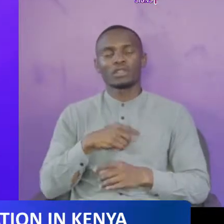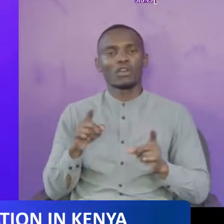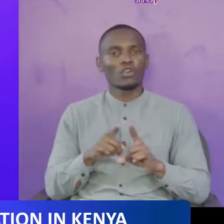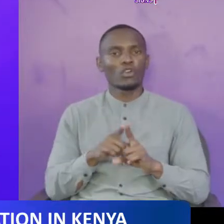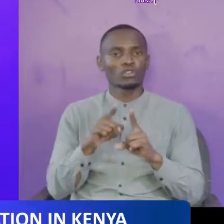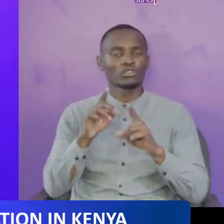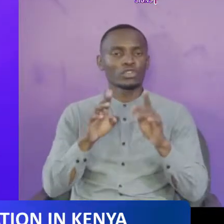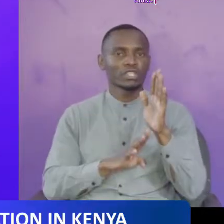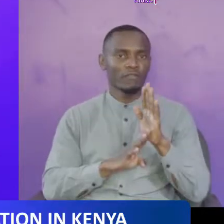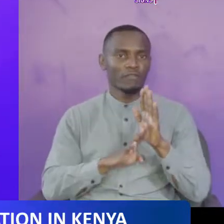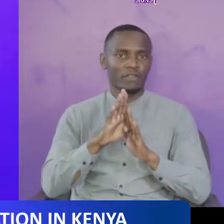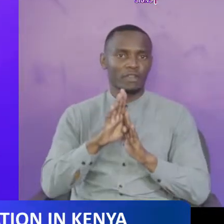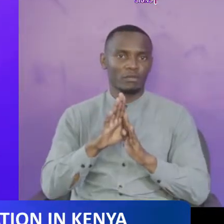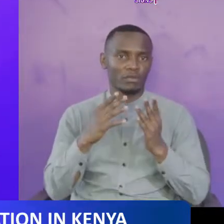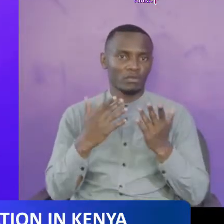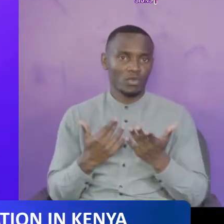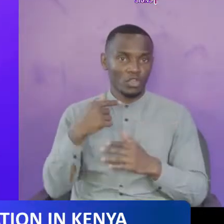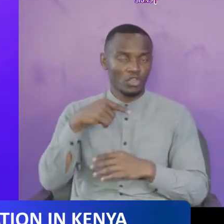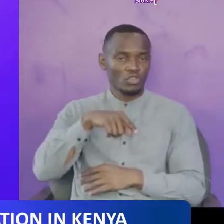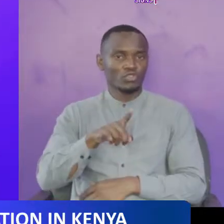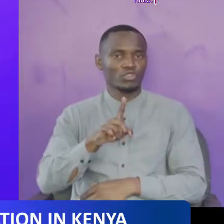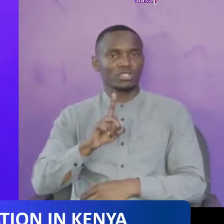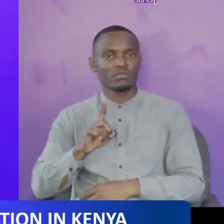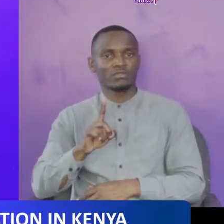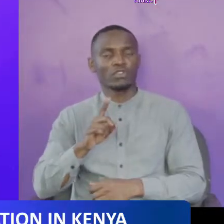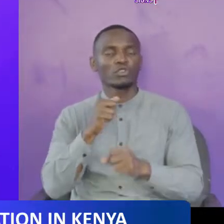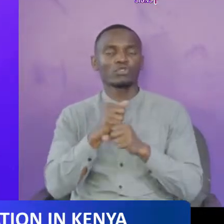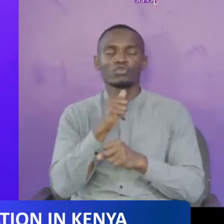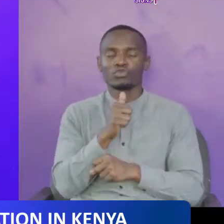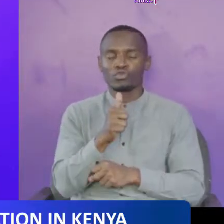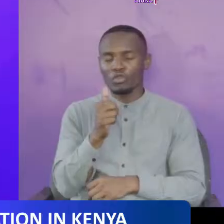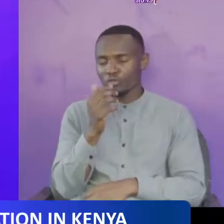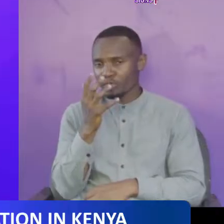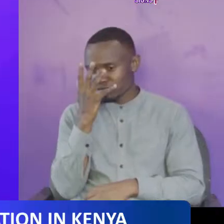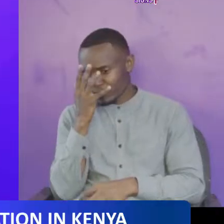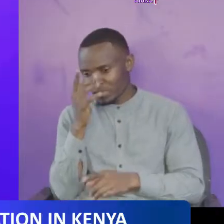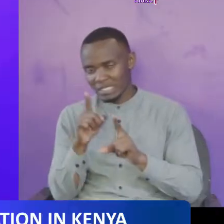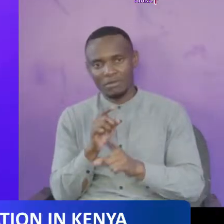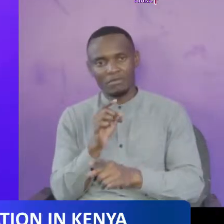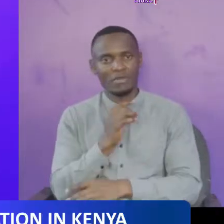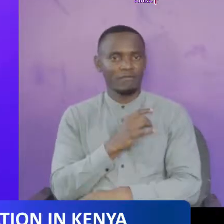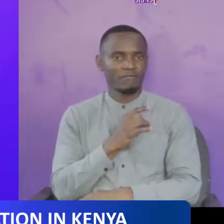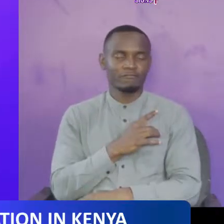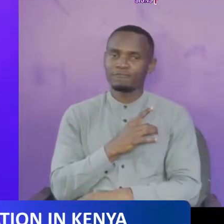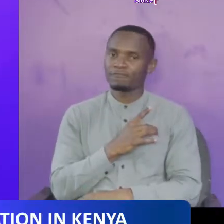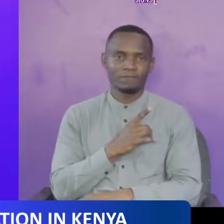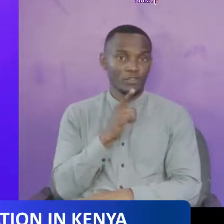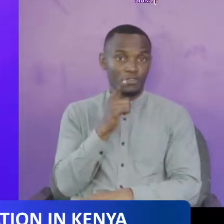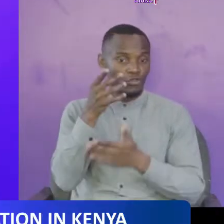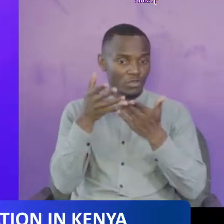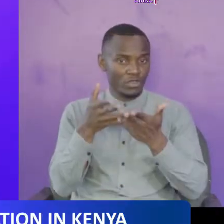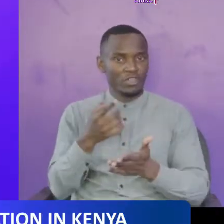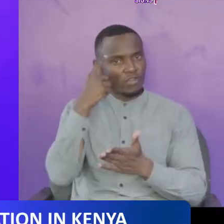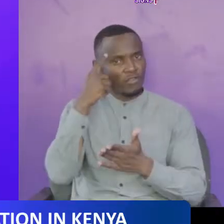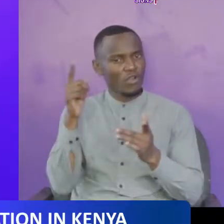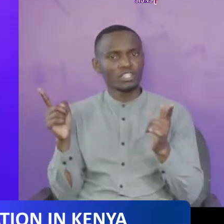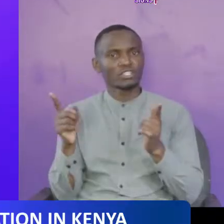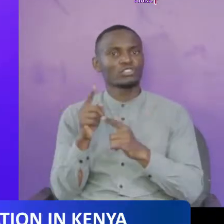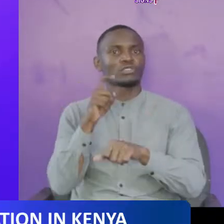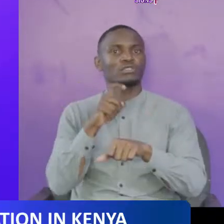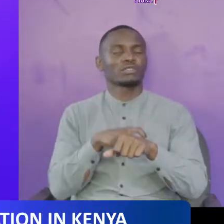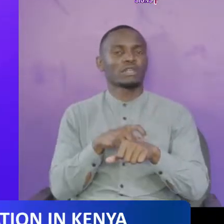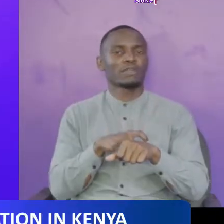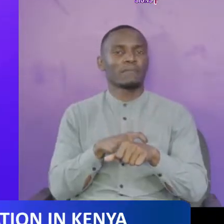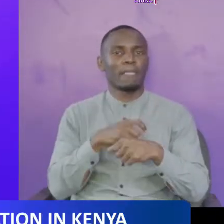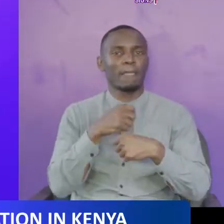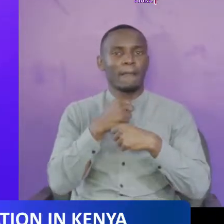develop yourself. Don't be ashamed or afraid of it. Yeah. You're here for such a short time. Yeah,